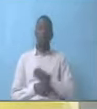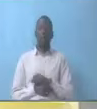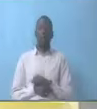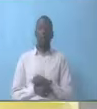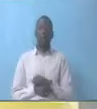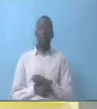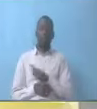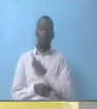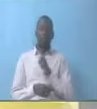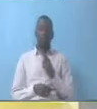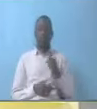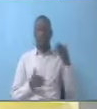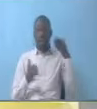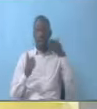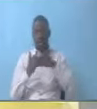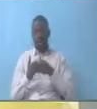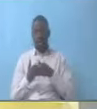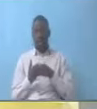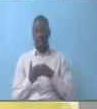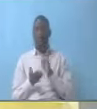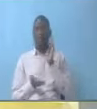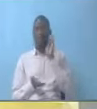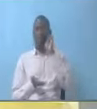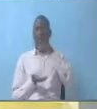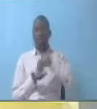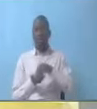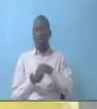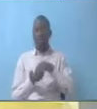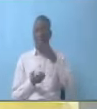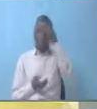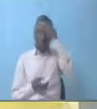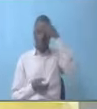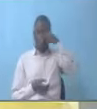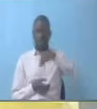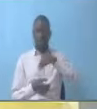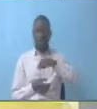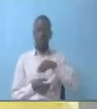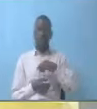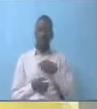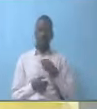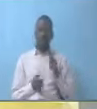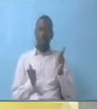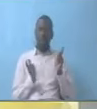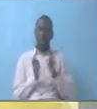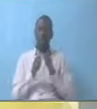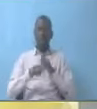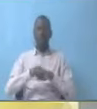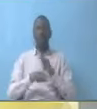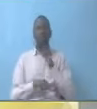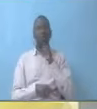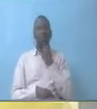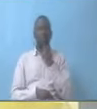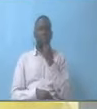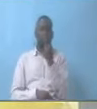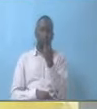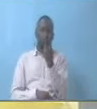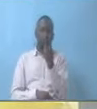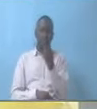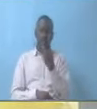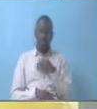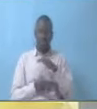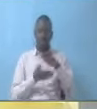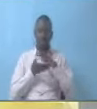2 o'clock in the afternoon, and we are received by CMC Jawara. Ñu aksi nak ci Banjul police headquarters bi ñaari waxtu ci becc ki ñu